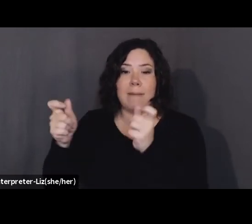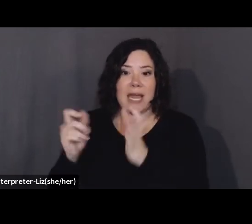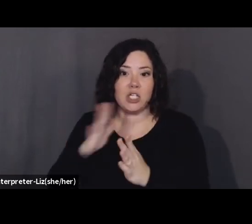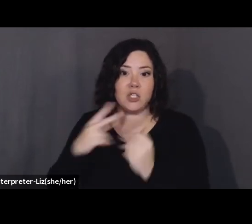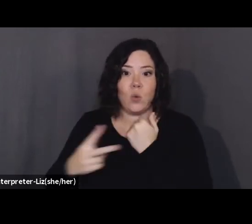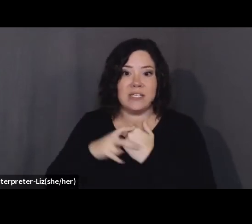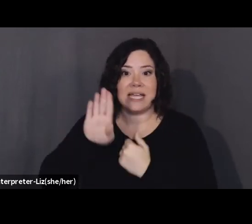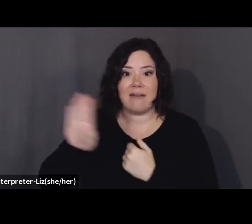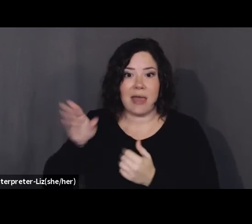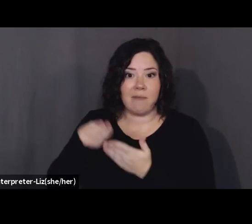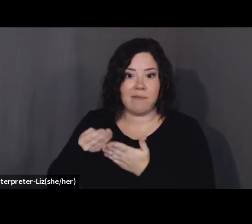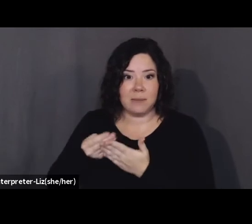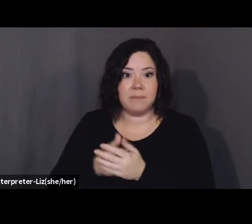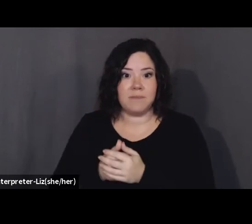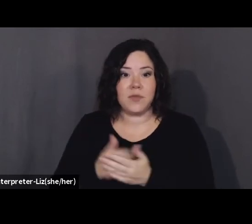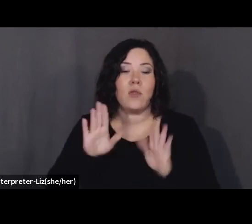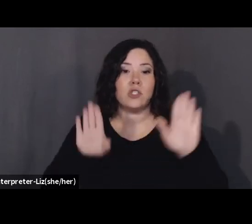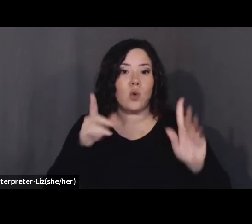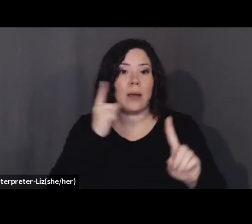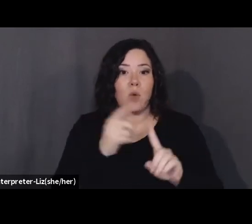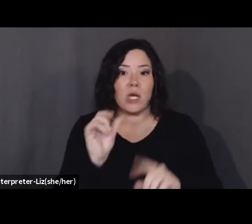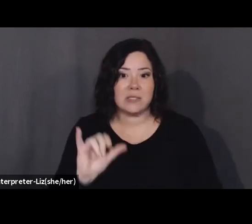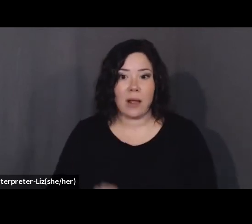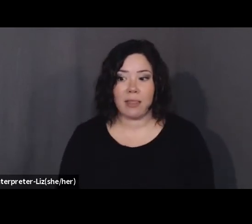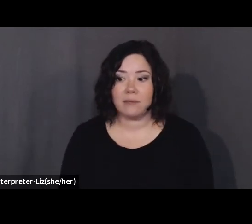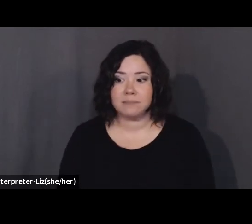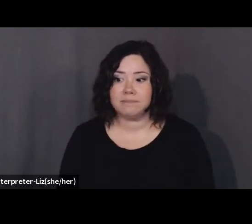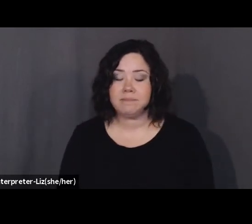So those are all really great points as well.